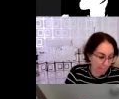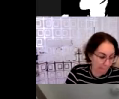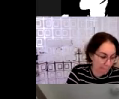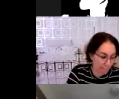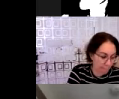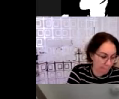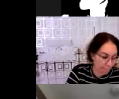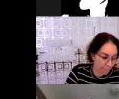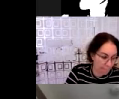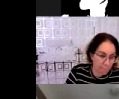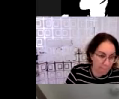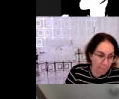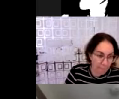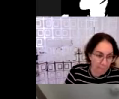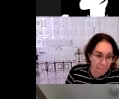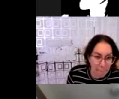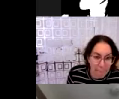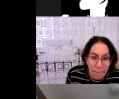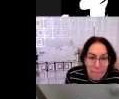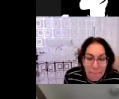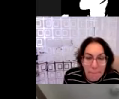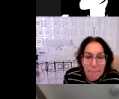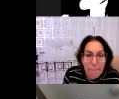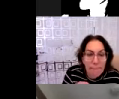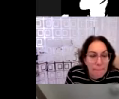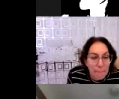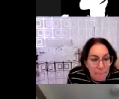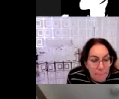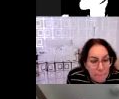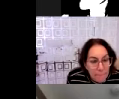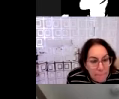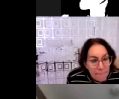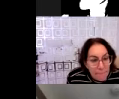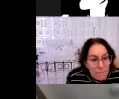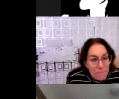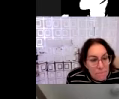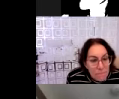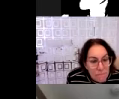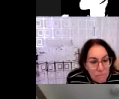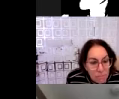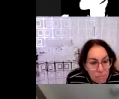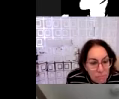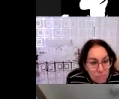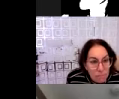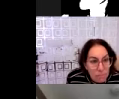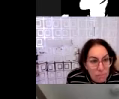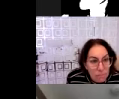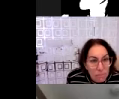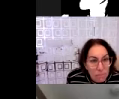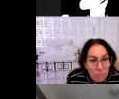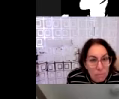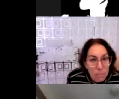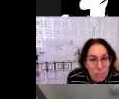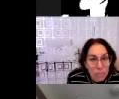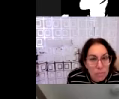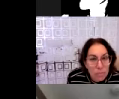examining what you need to do to actually make these more complicated models reliable. Big takeaway, though, is that on average, these